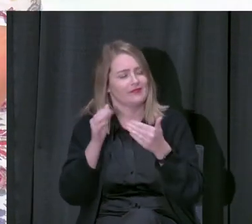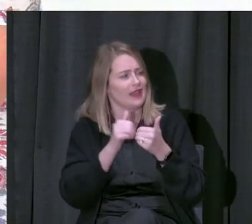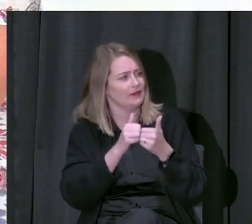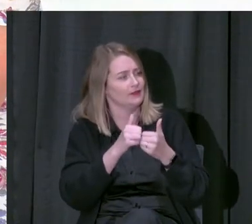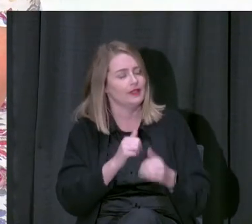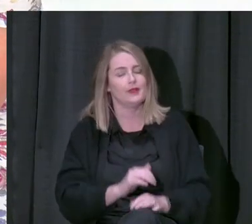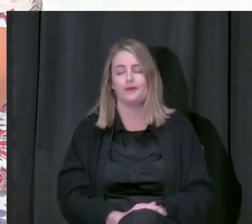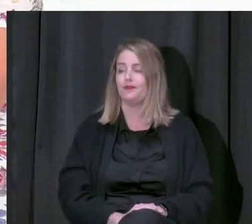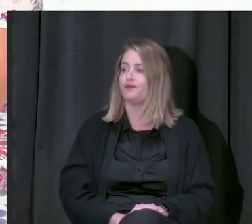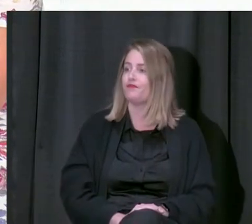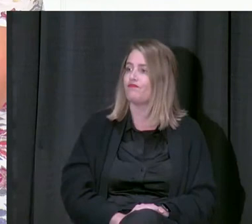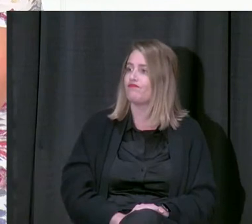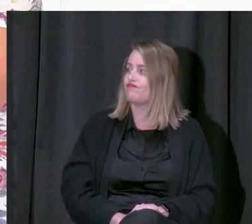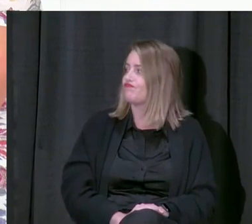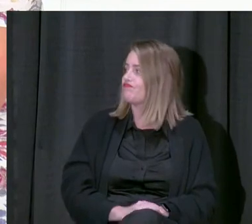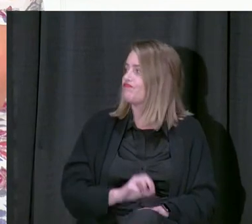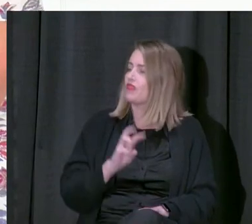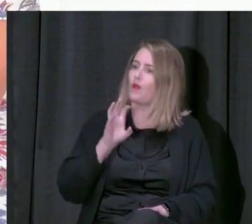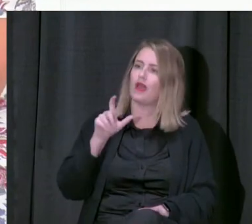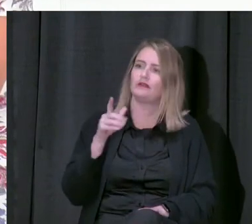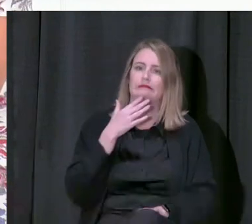Well,